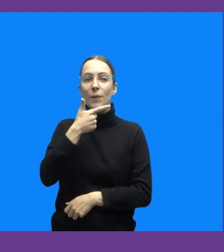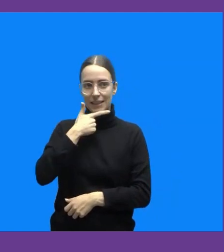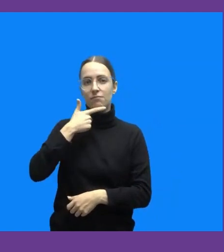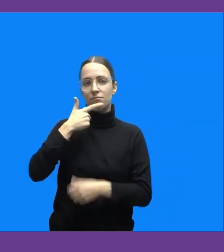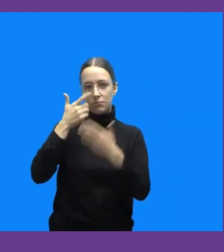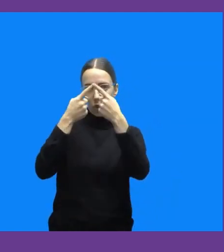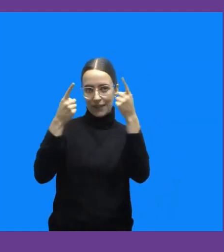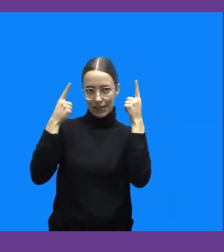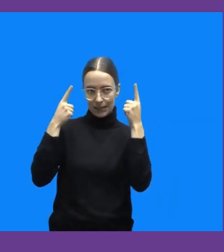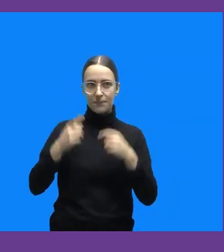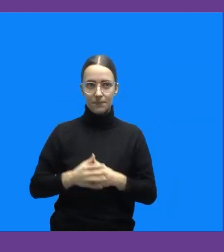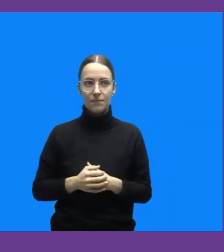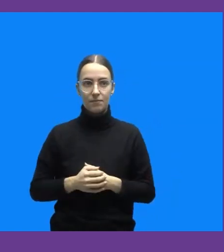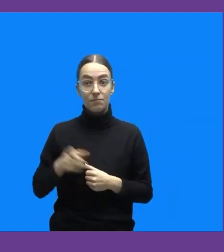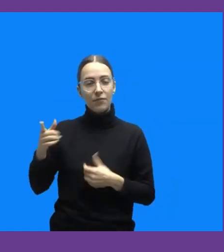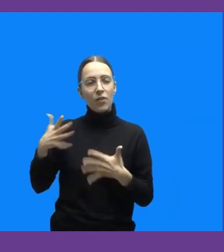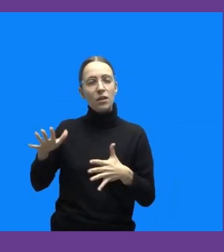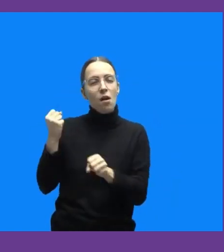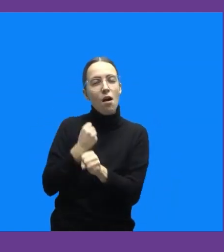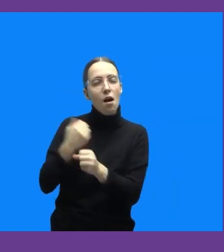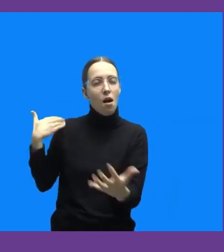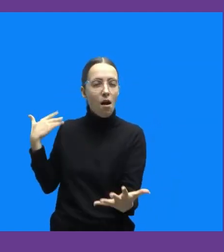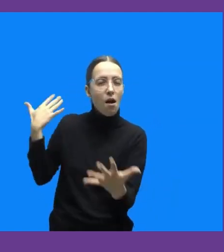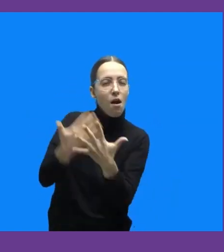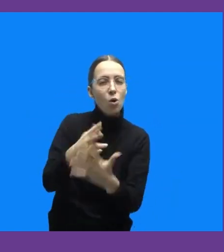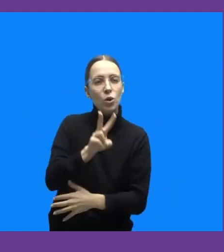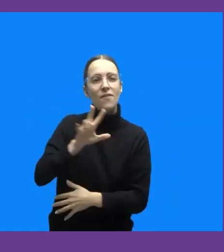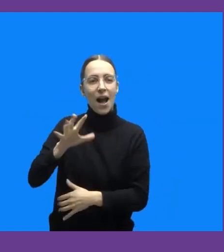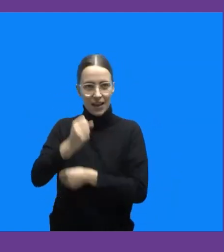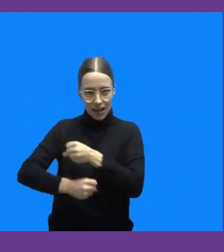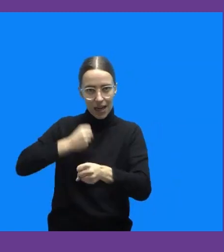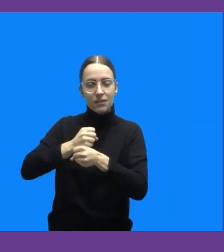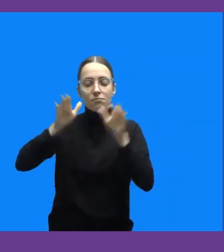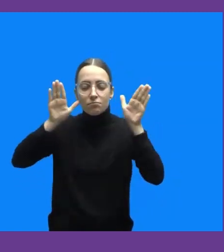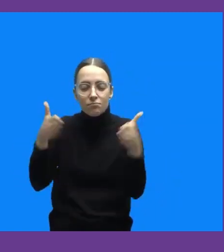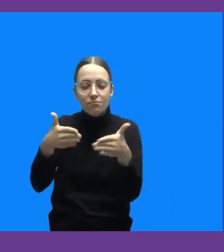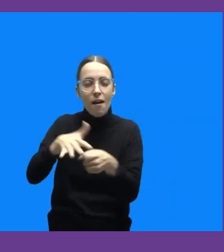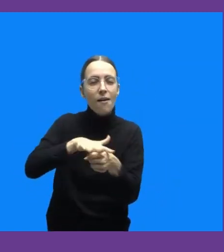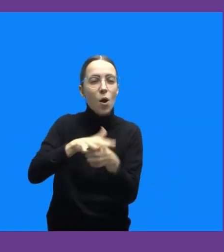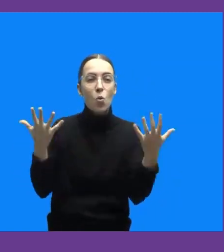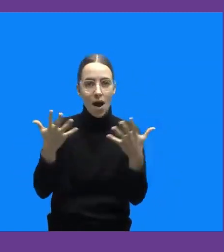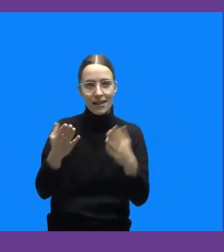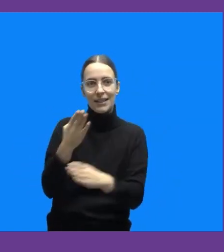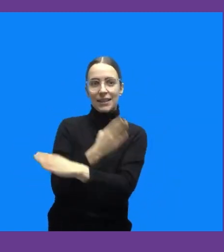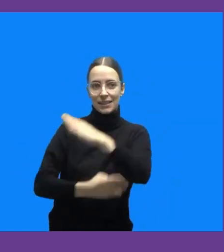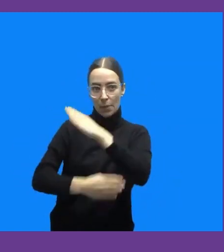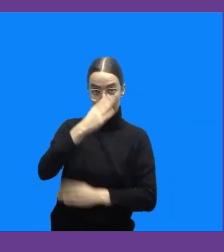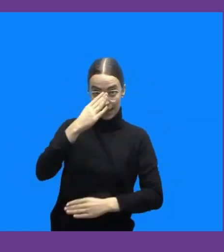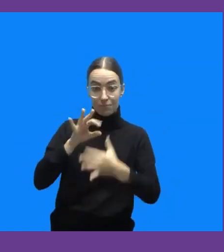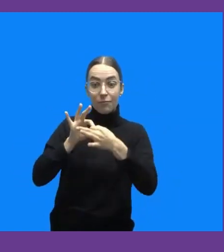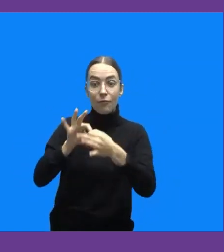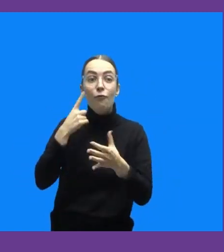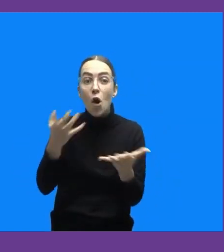is currently the head of disability and learning support service at Dublin City University. A graduate of UCD